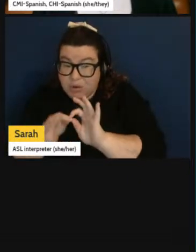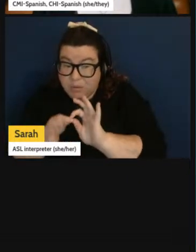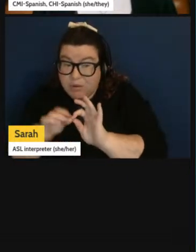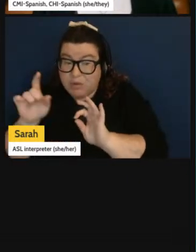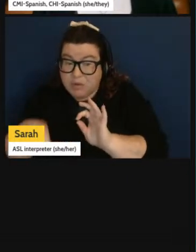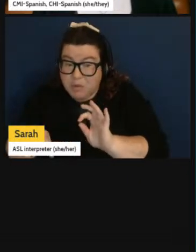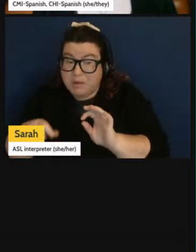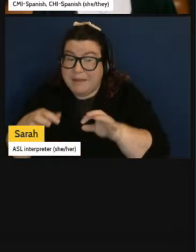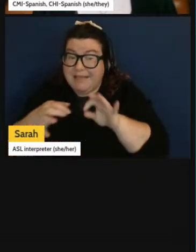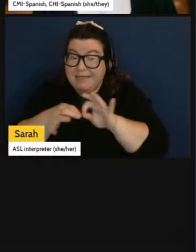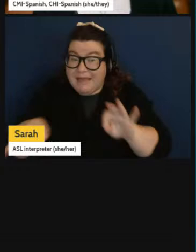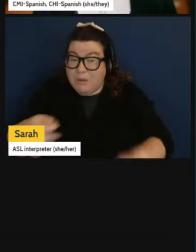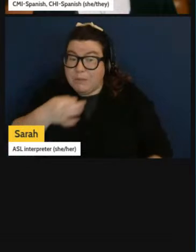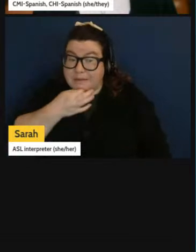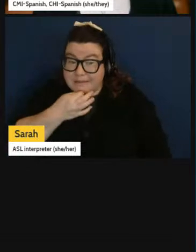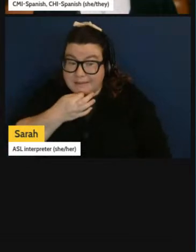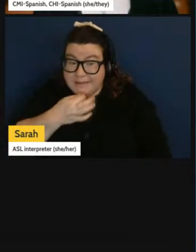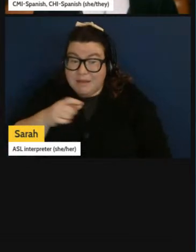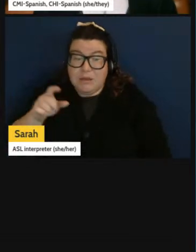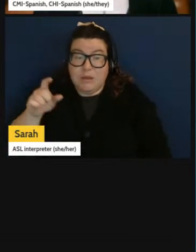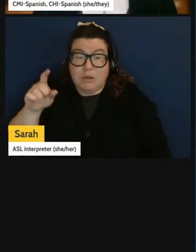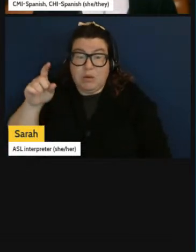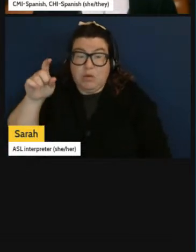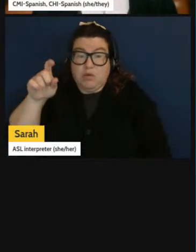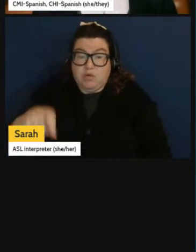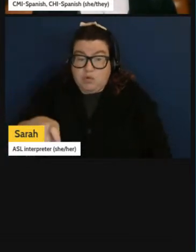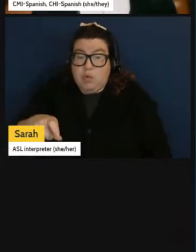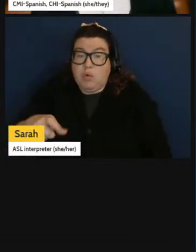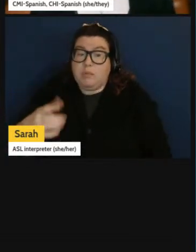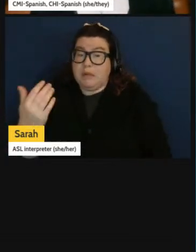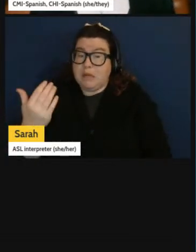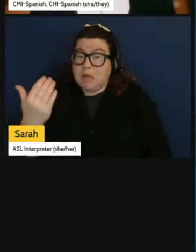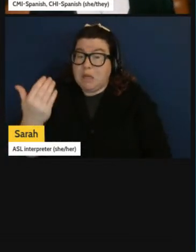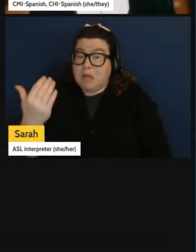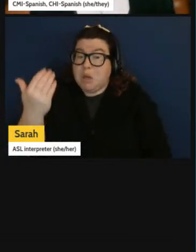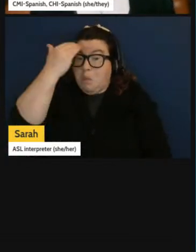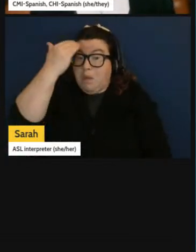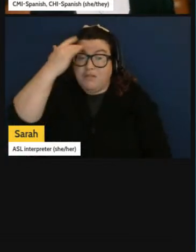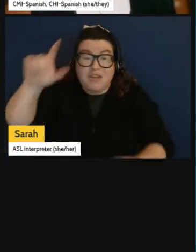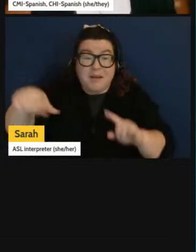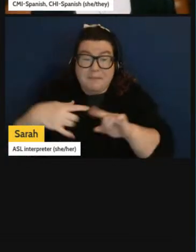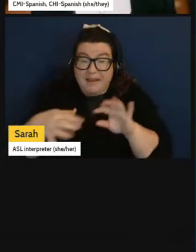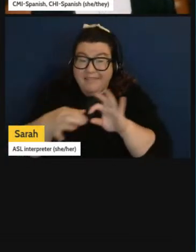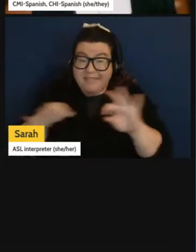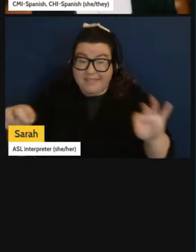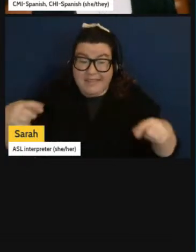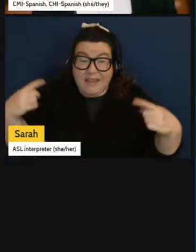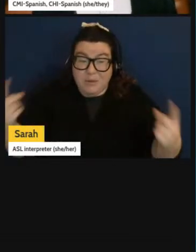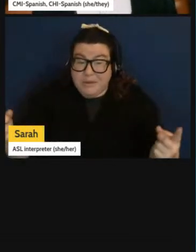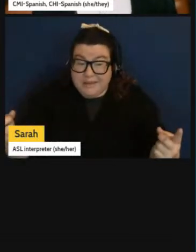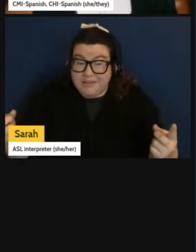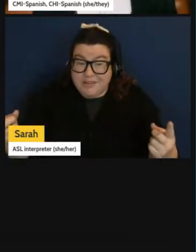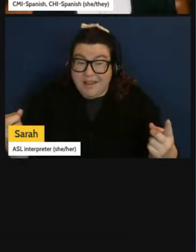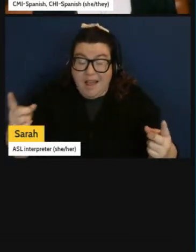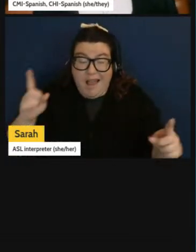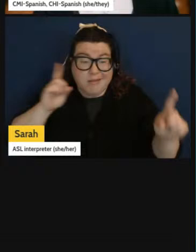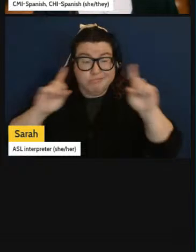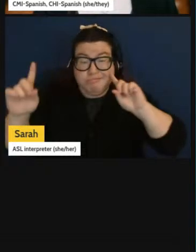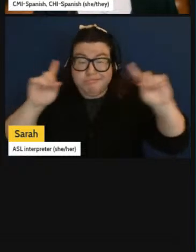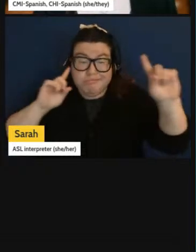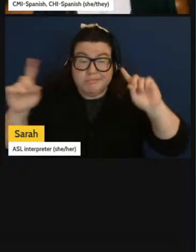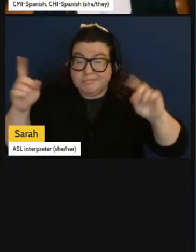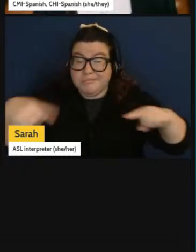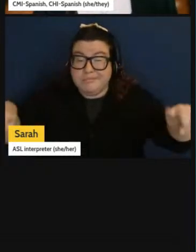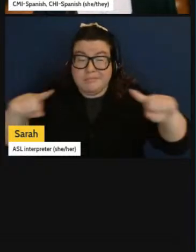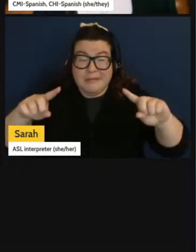be linguists, right? We should be relatively knowledgeable about language. I hear from a lot of interpreters and